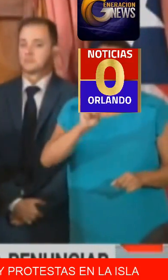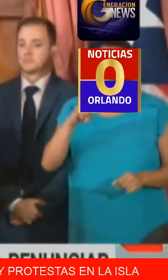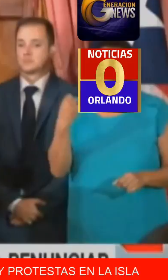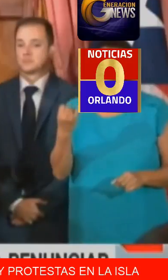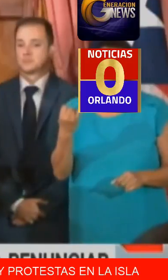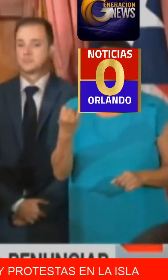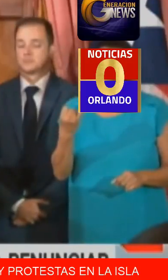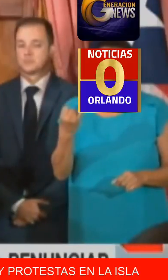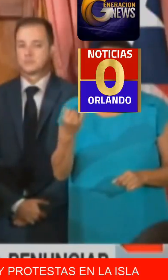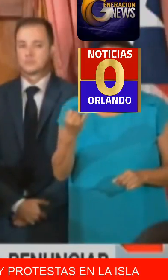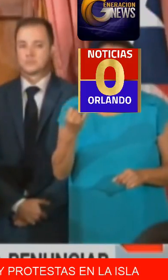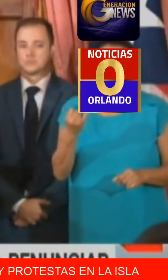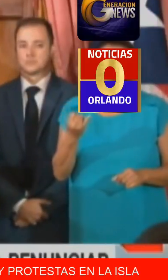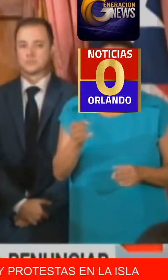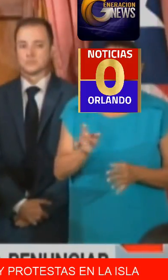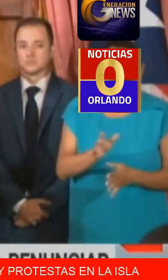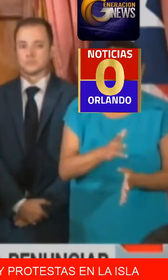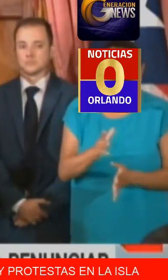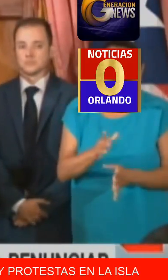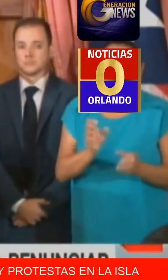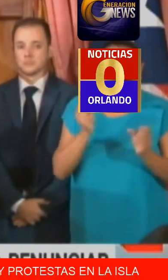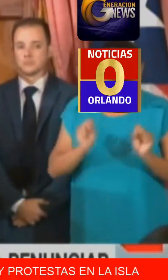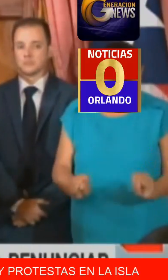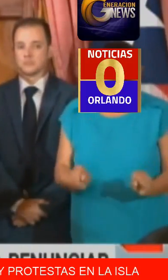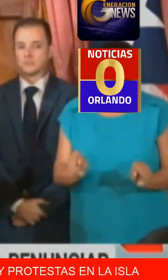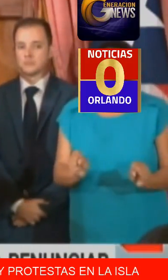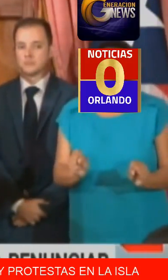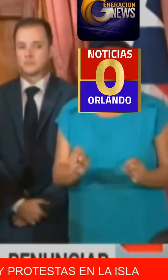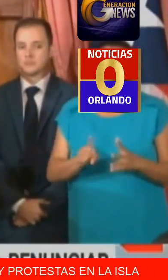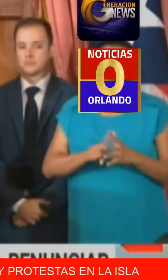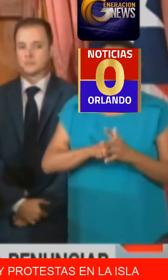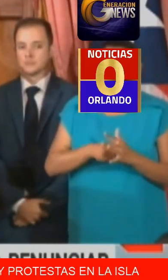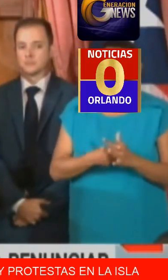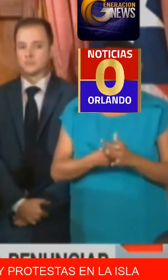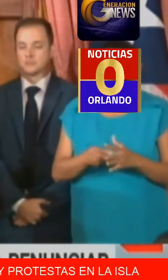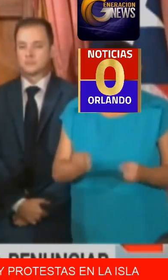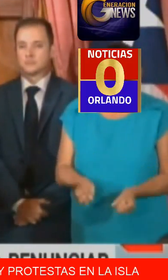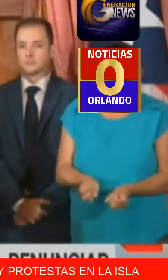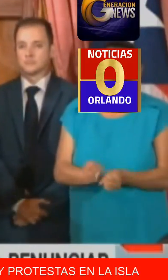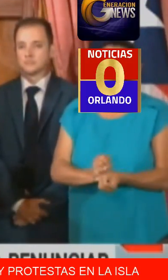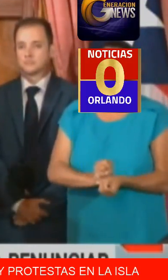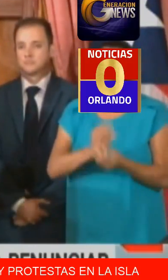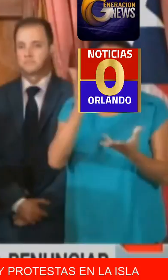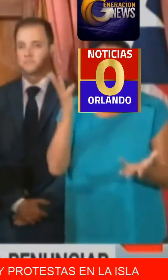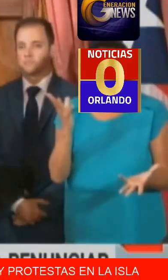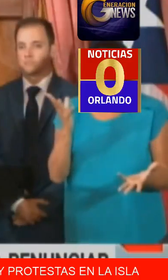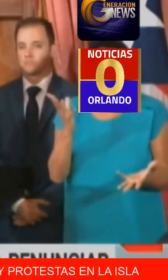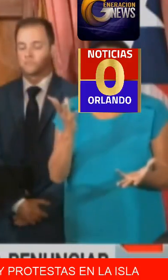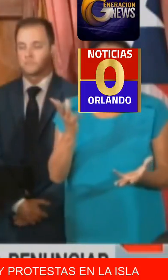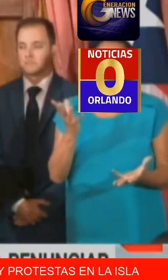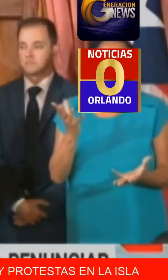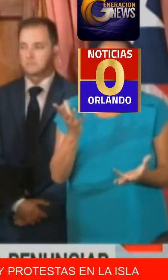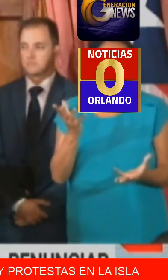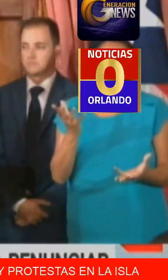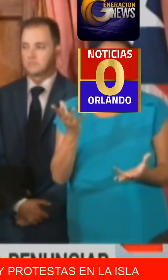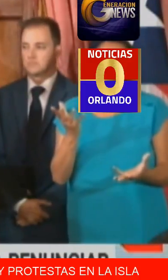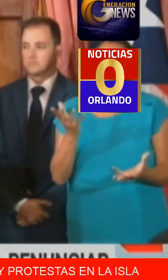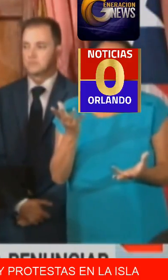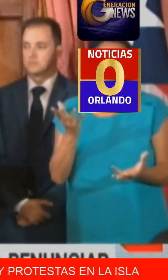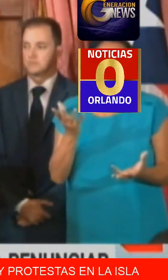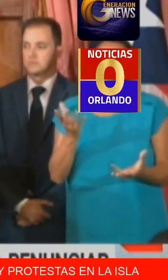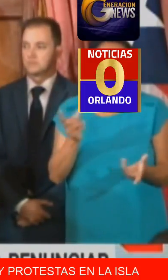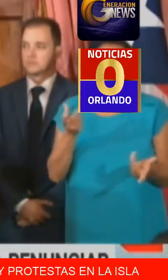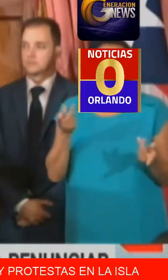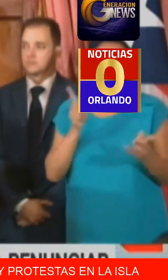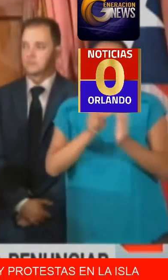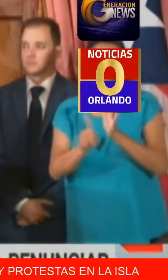which these fires could provoke a very massive and unfortunate event that could, quite frankly,